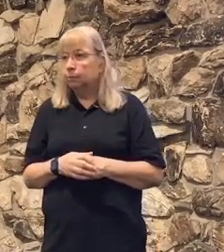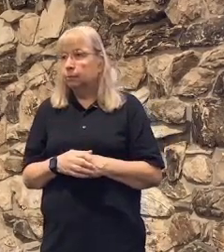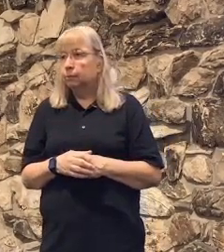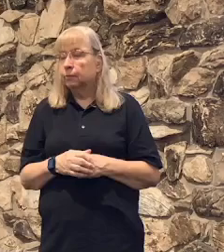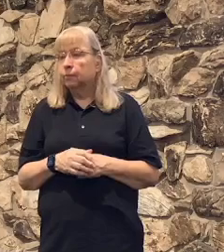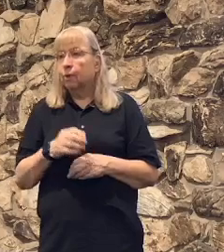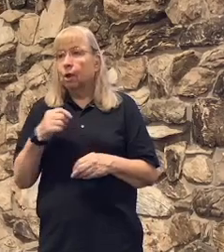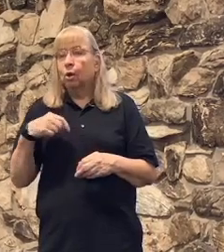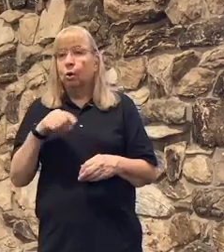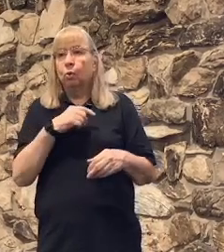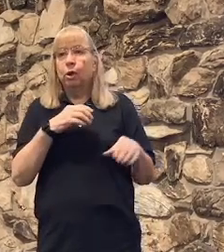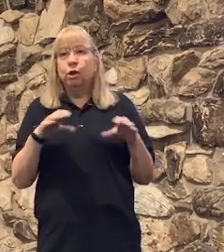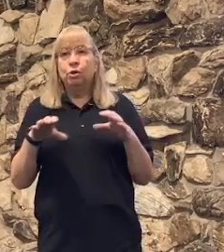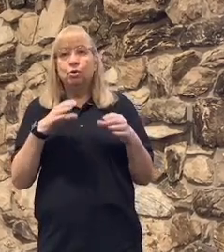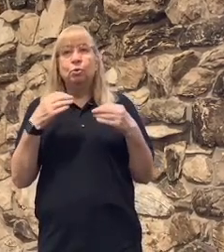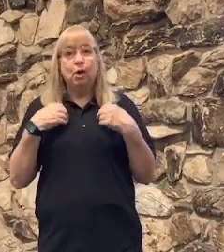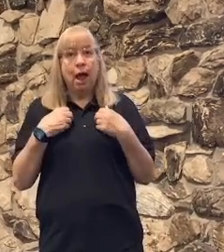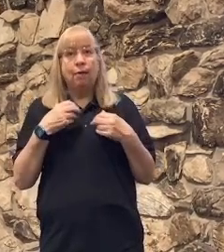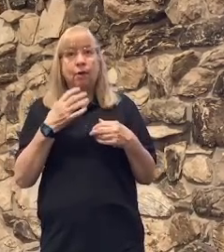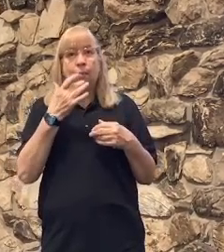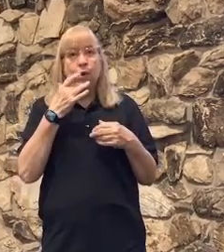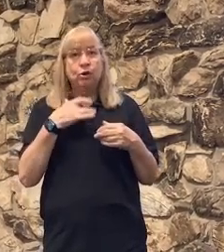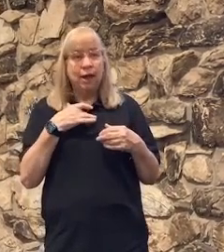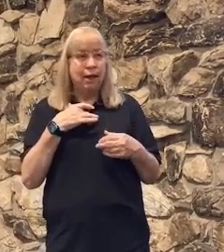We do have a birthday.